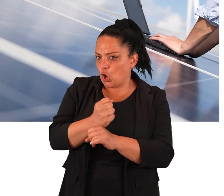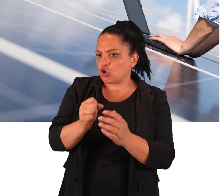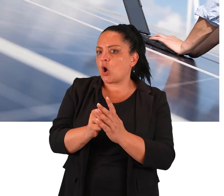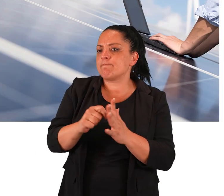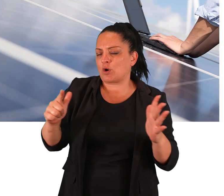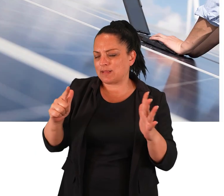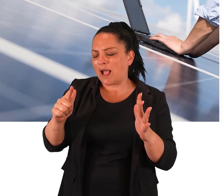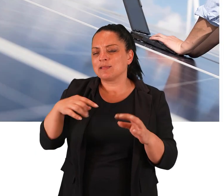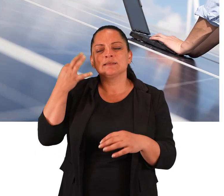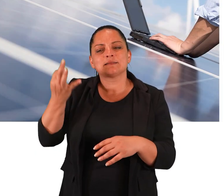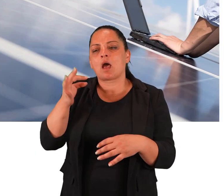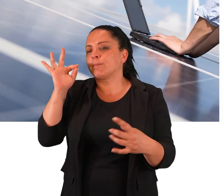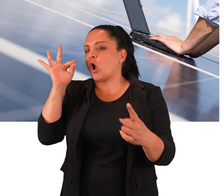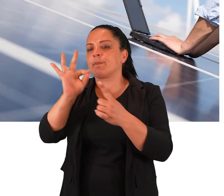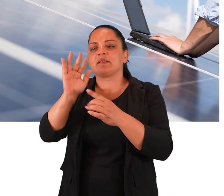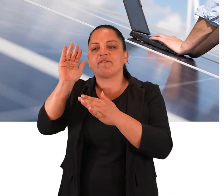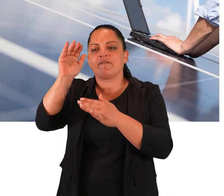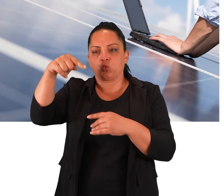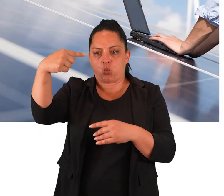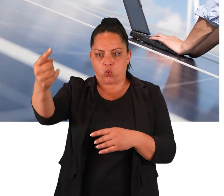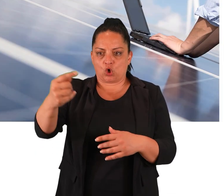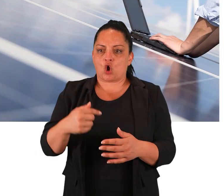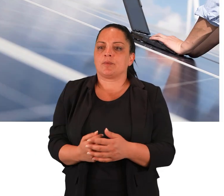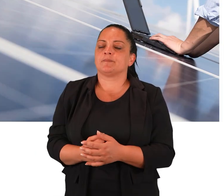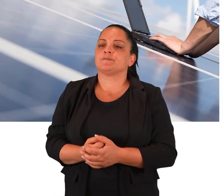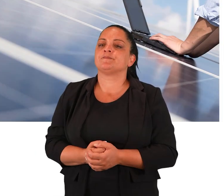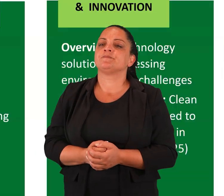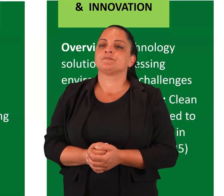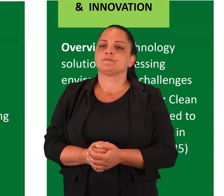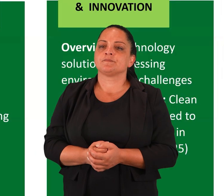meaningful and future-oriented.